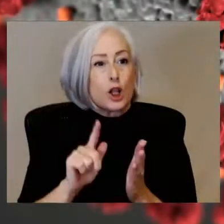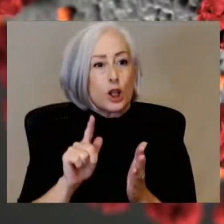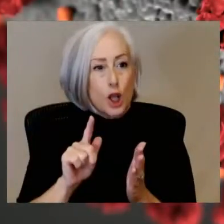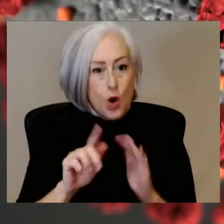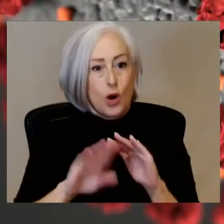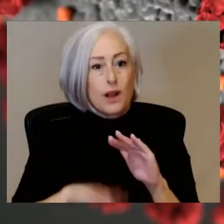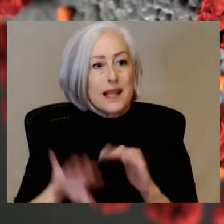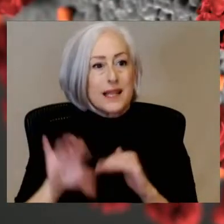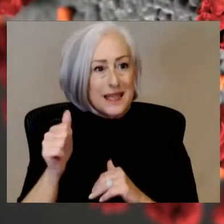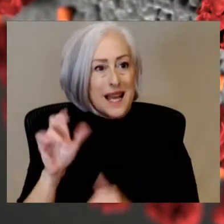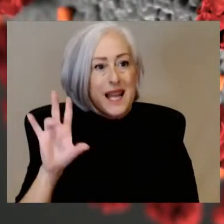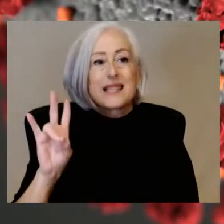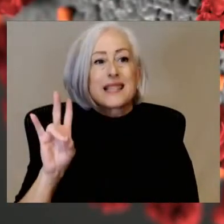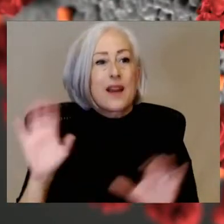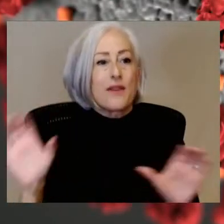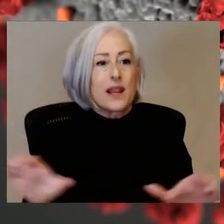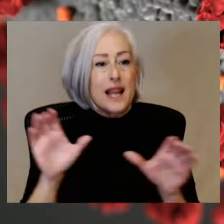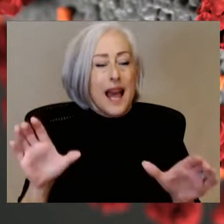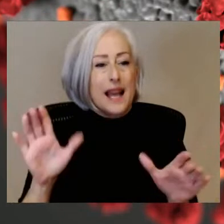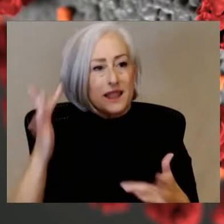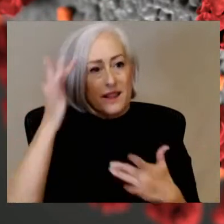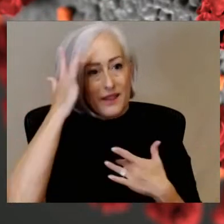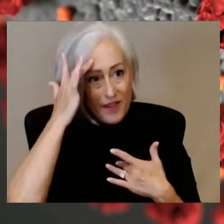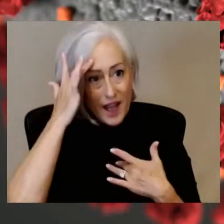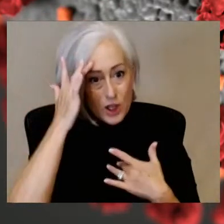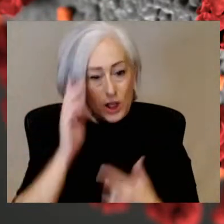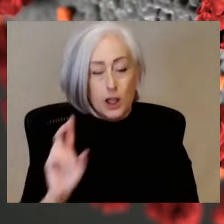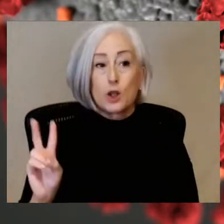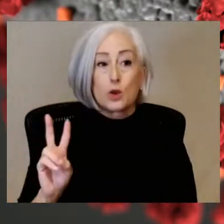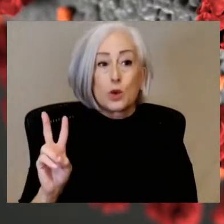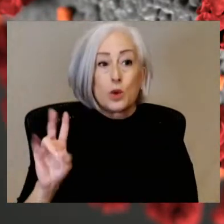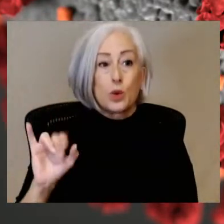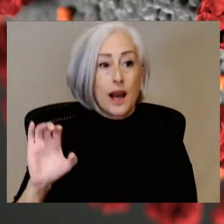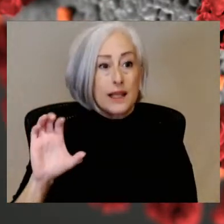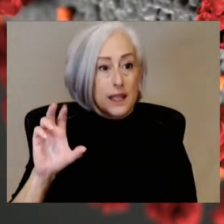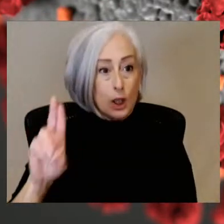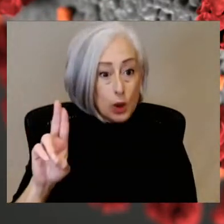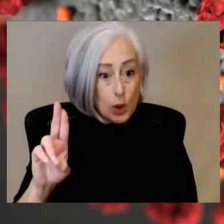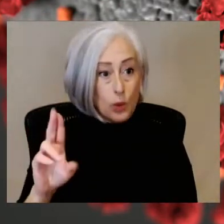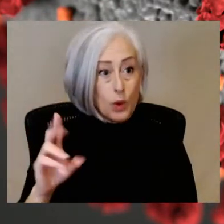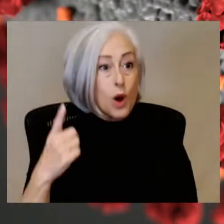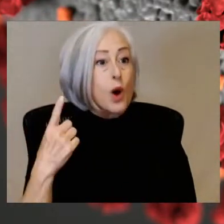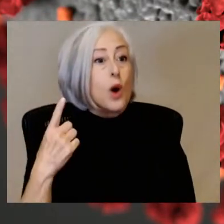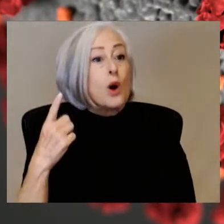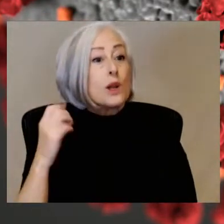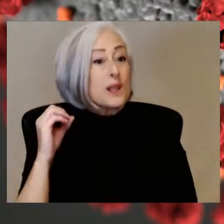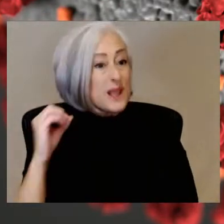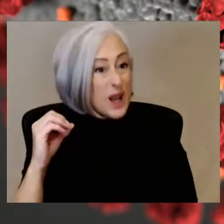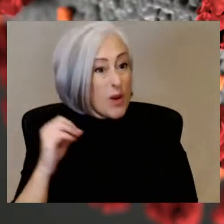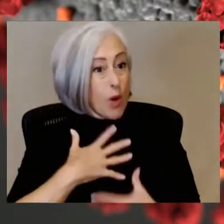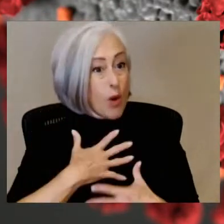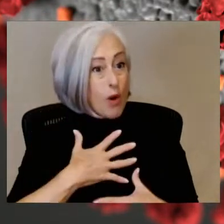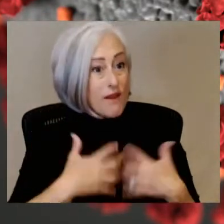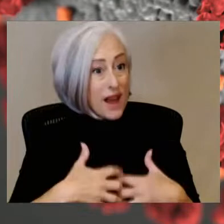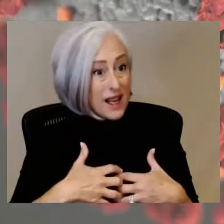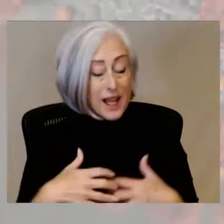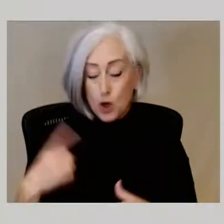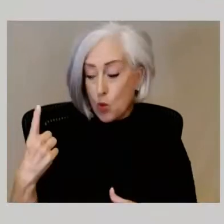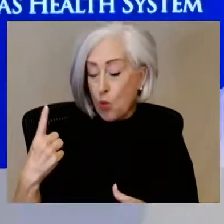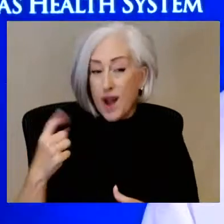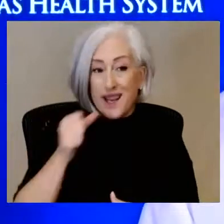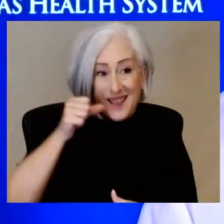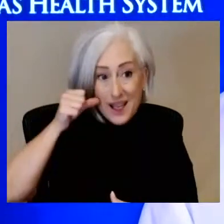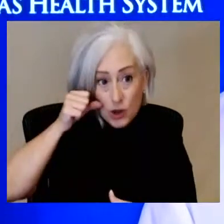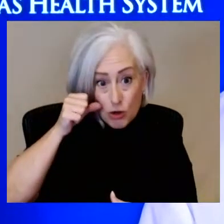active infections, 2 in the ICU, but 0 on the ventilator. We had 1 on the ventilator yesterday, and 8 in that recovery period. So again, still holding for those